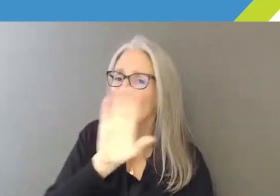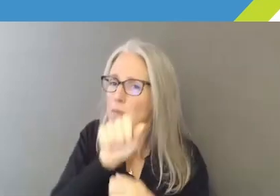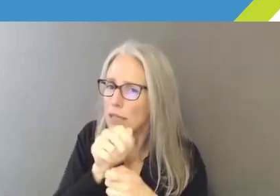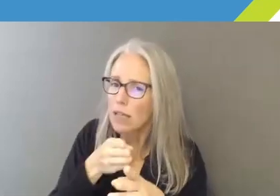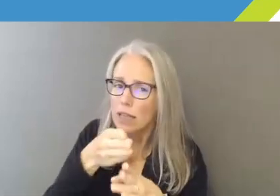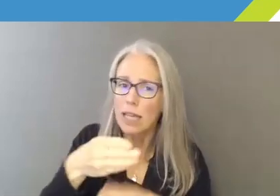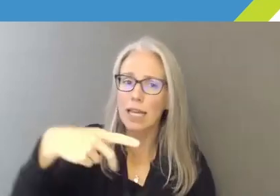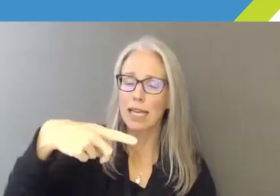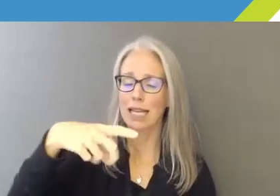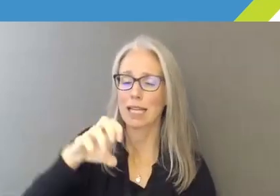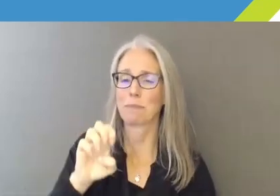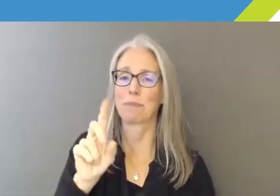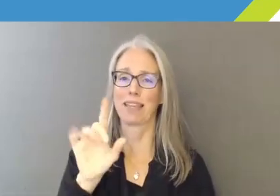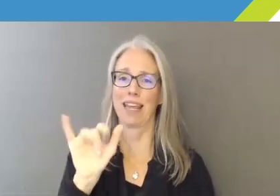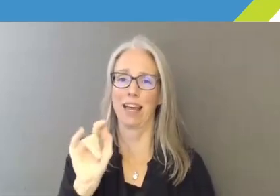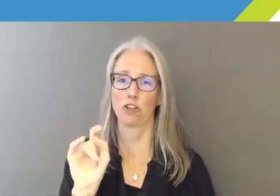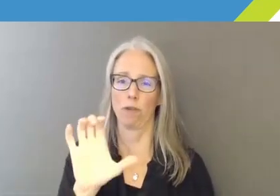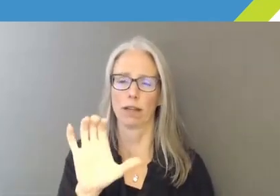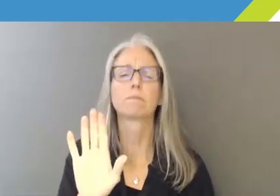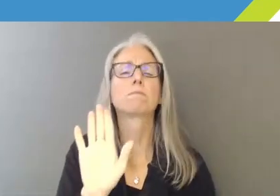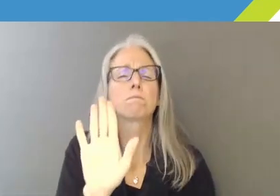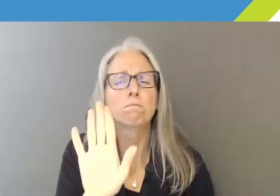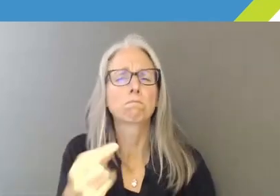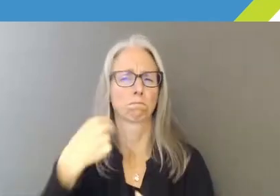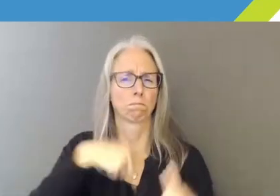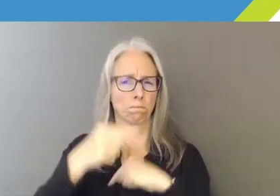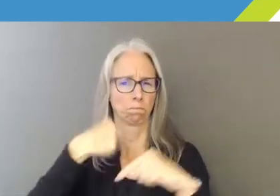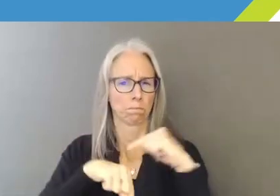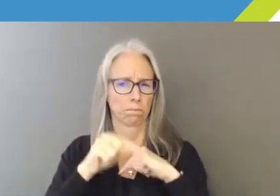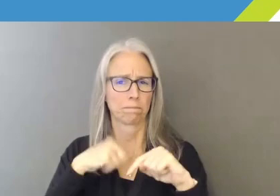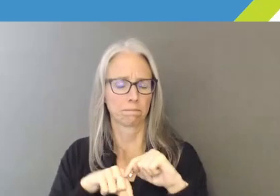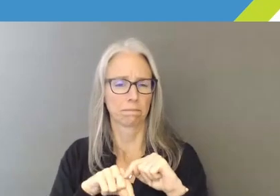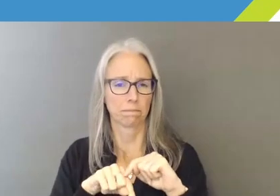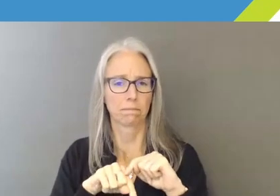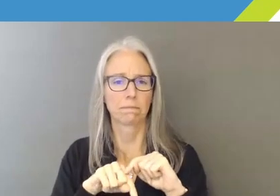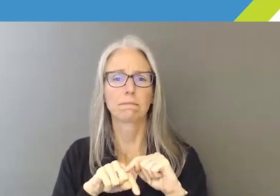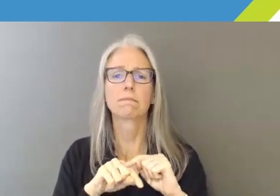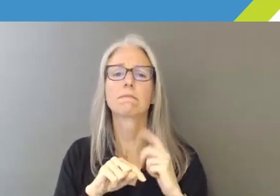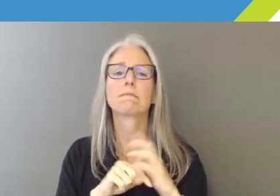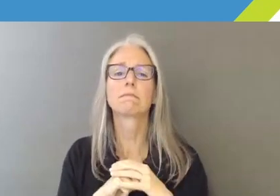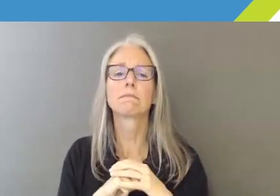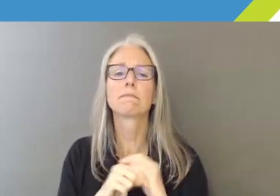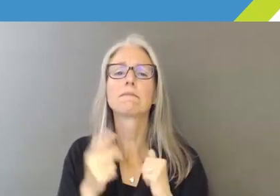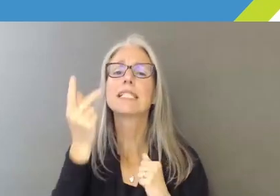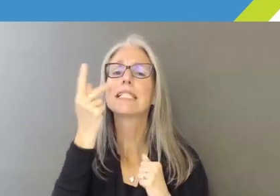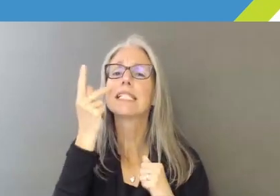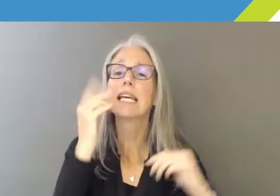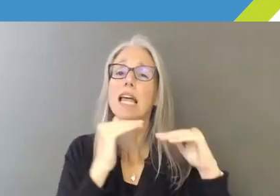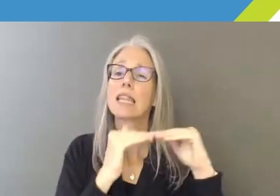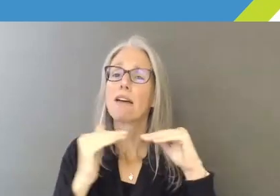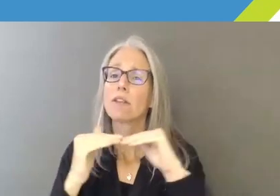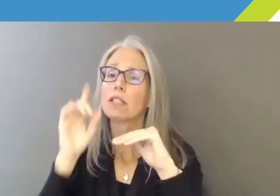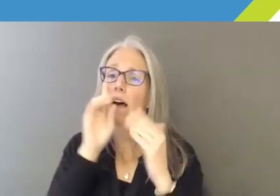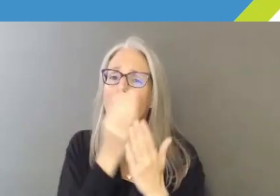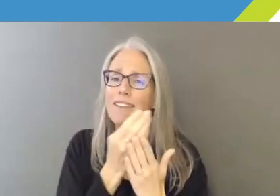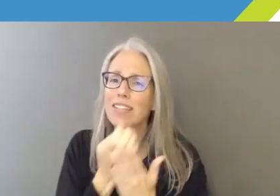of it. But I thought we could actually start by taking a bit of a step back and talking about levels of evidence and study